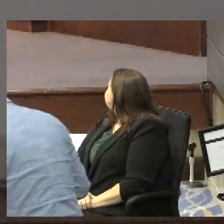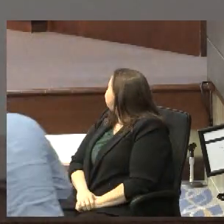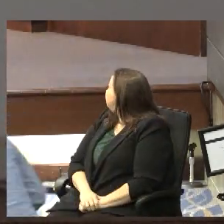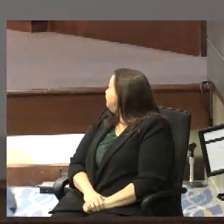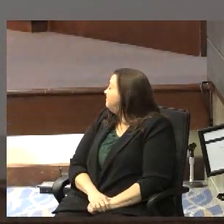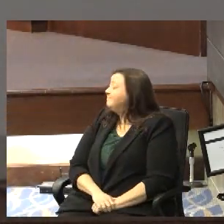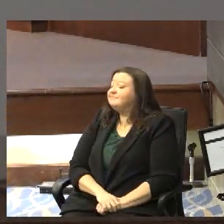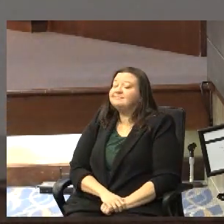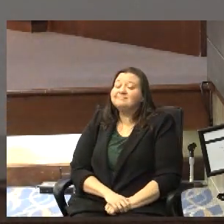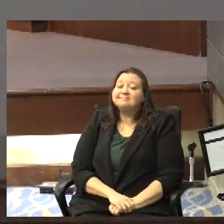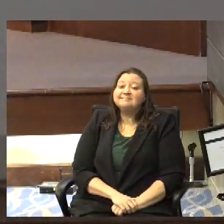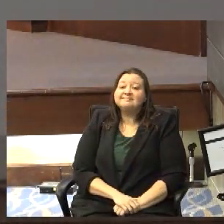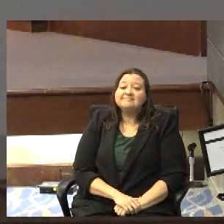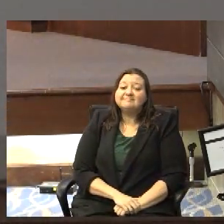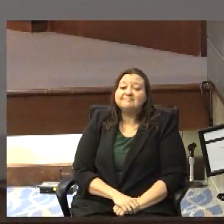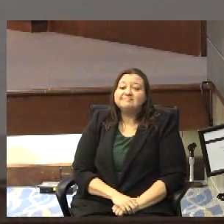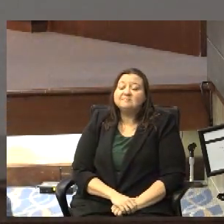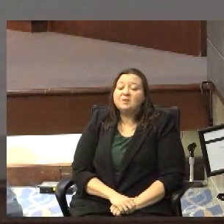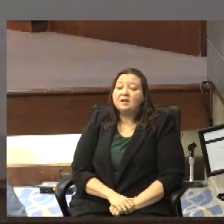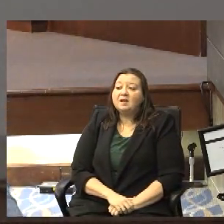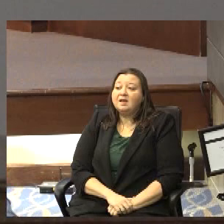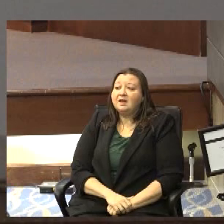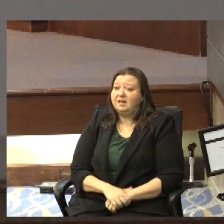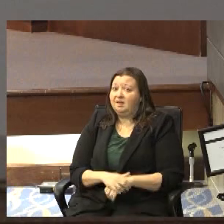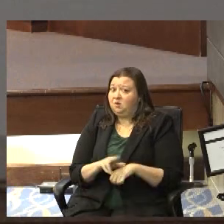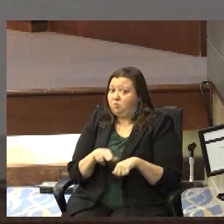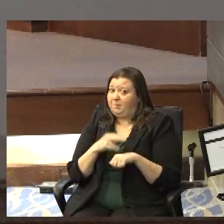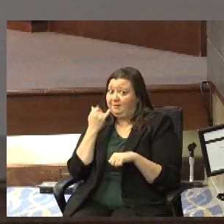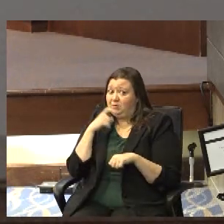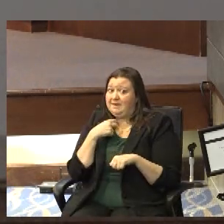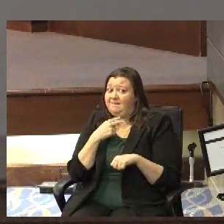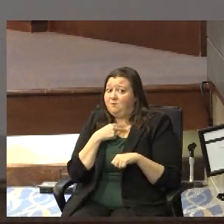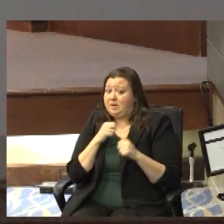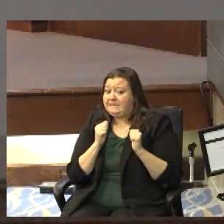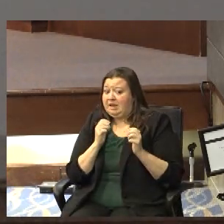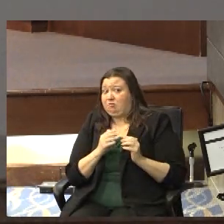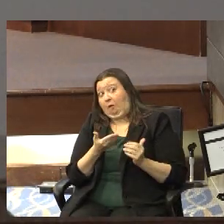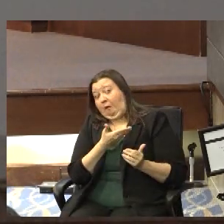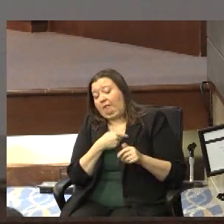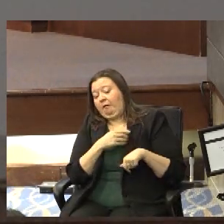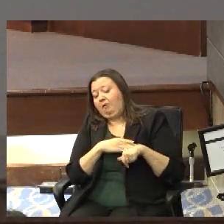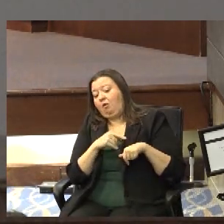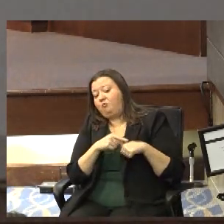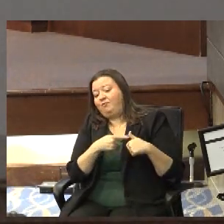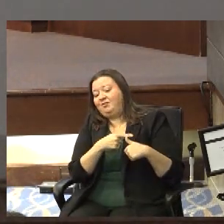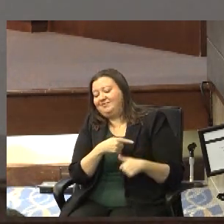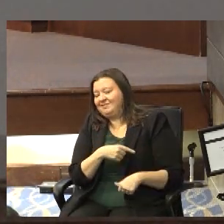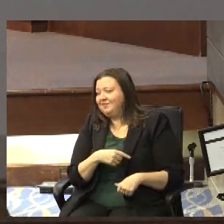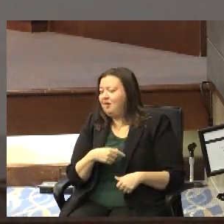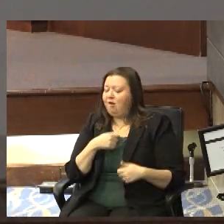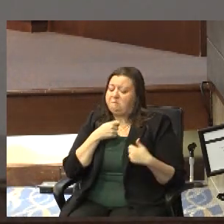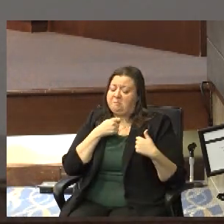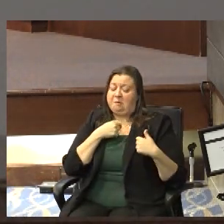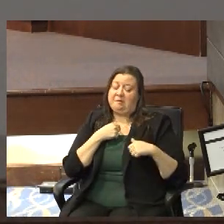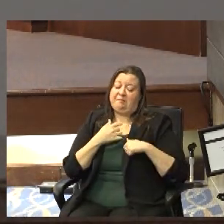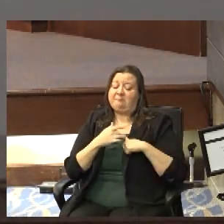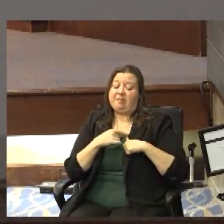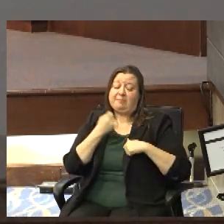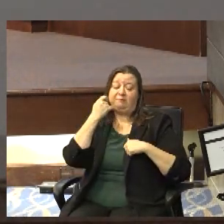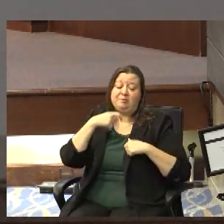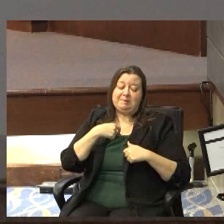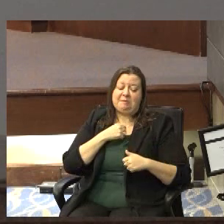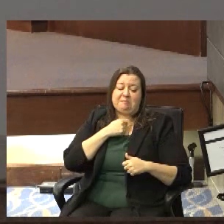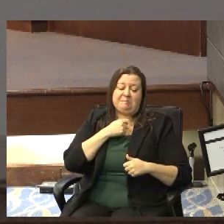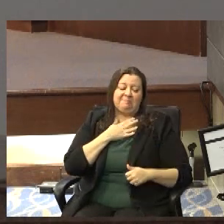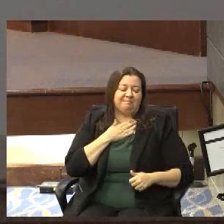Our normally, if we need any voiceovers, you're the first person we call. So. Just saying I'm available if needed.